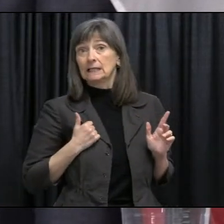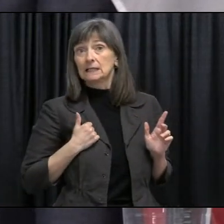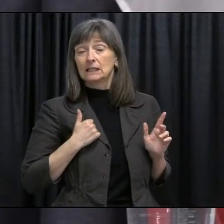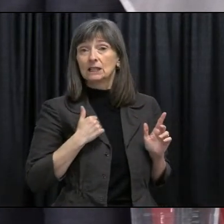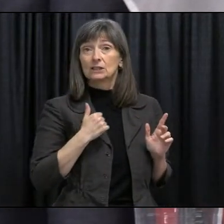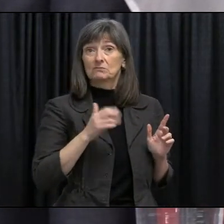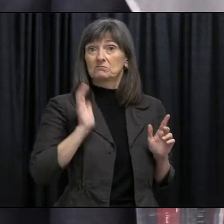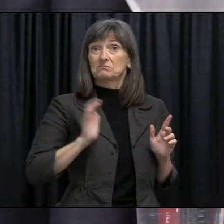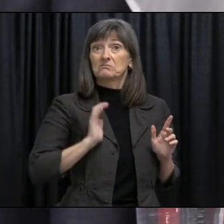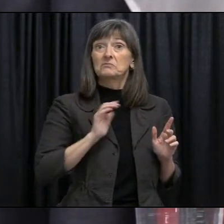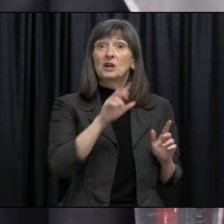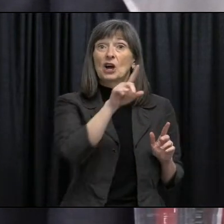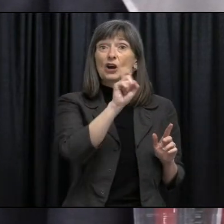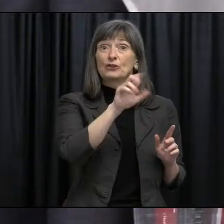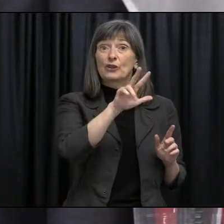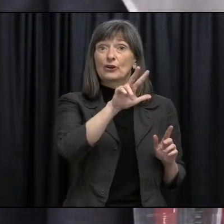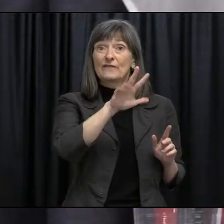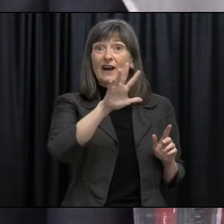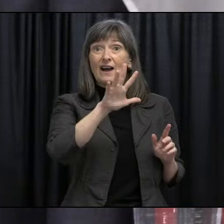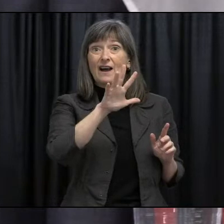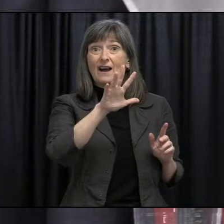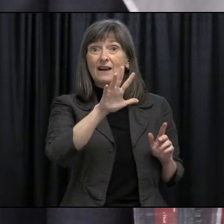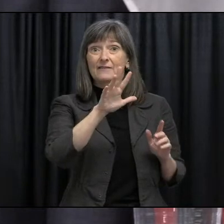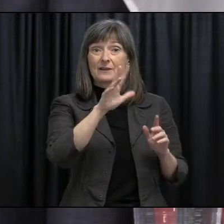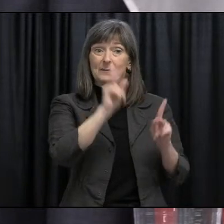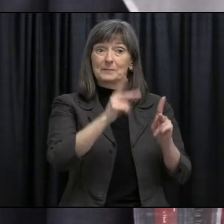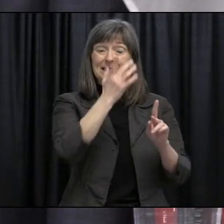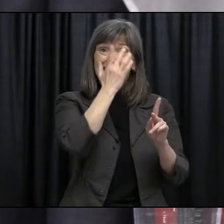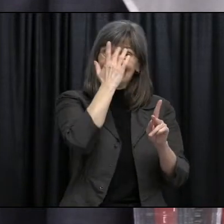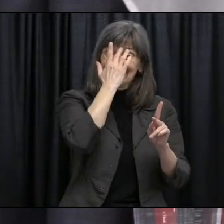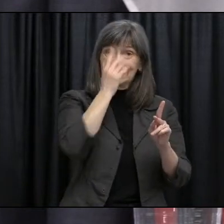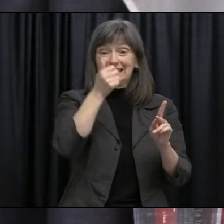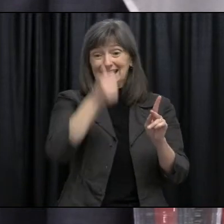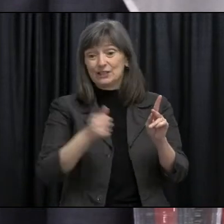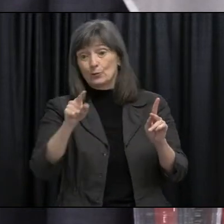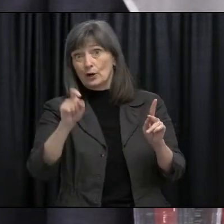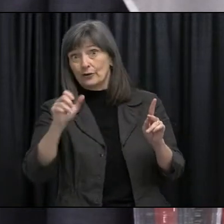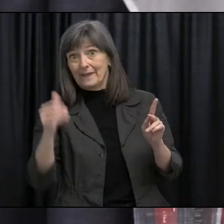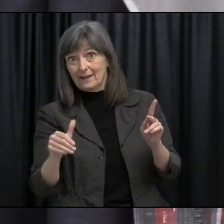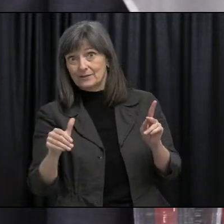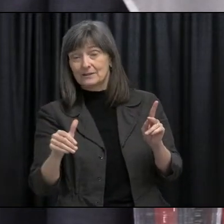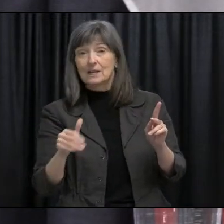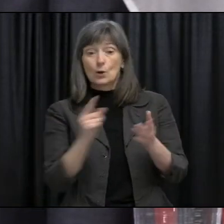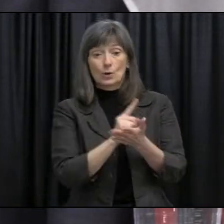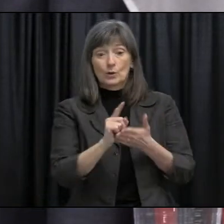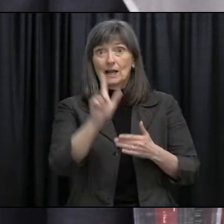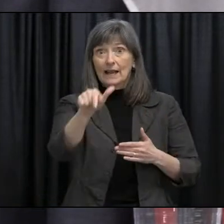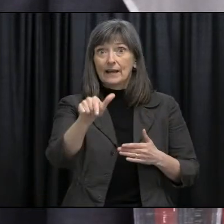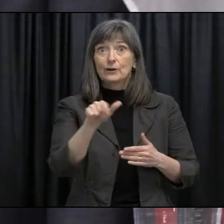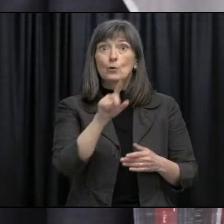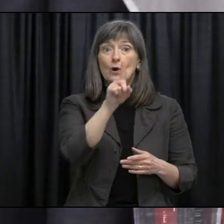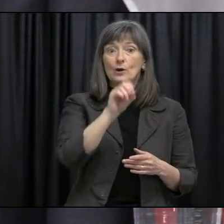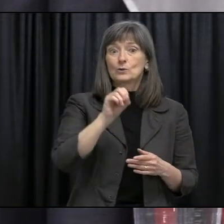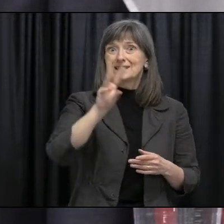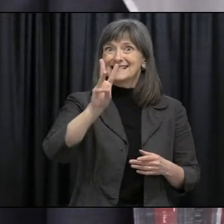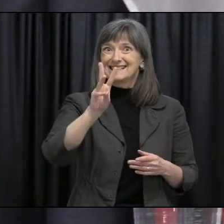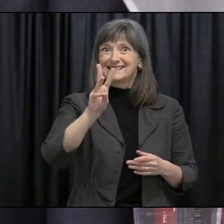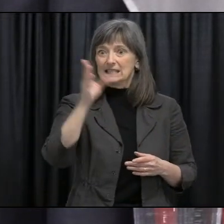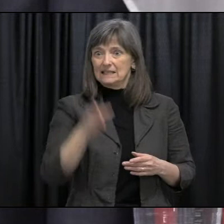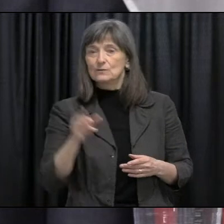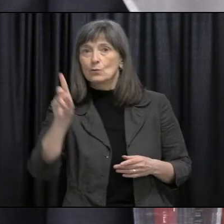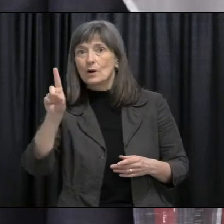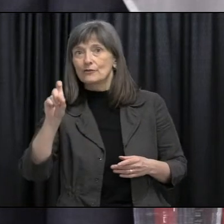from 135 per 100,000 down to 106 in a week. Our numbers have tended to